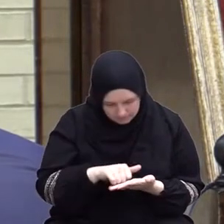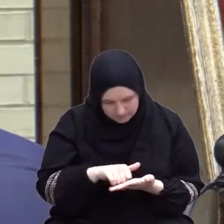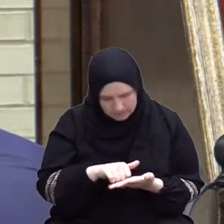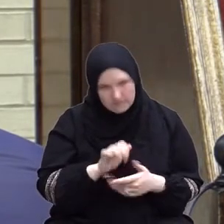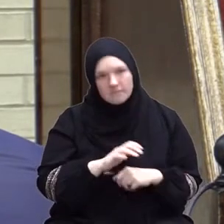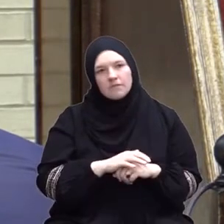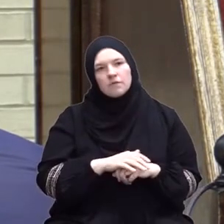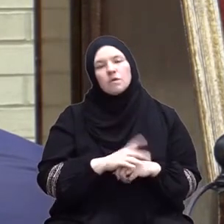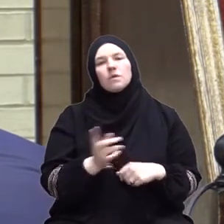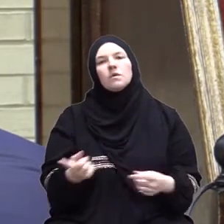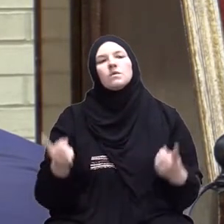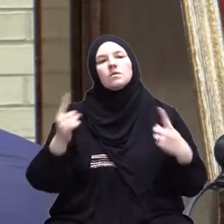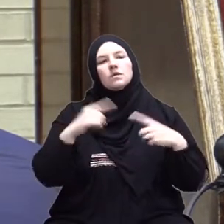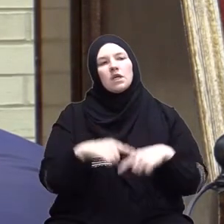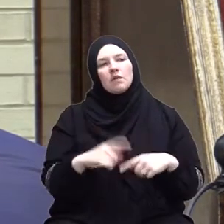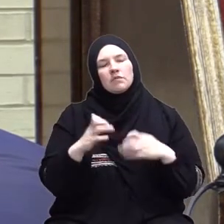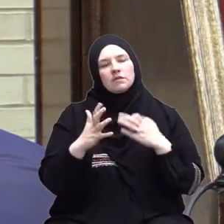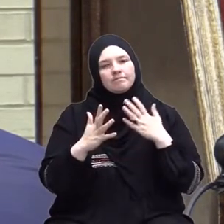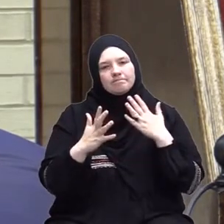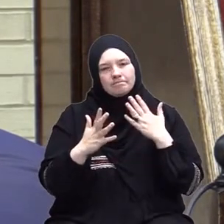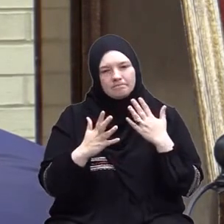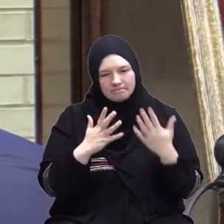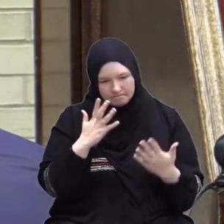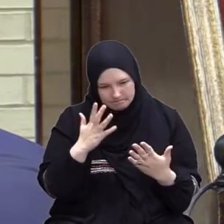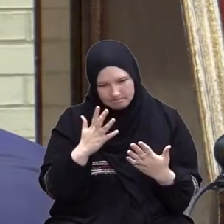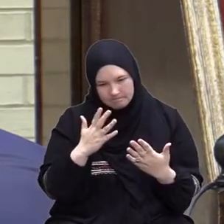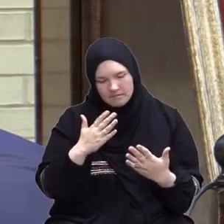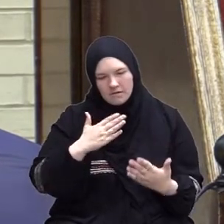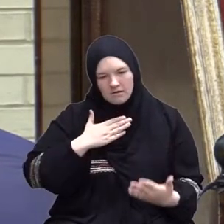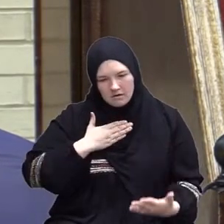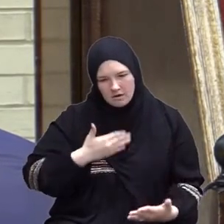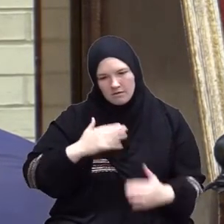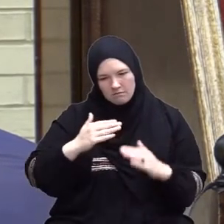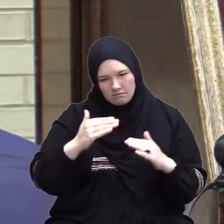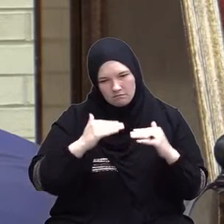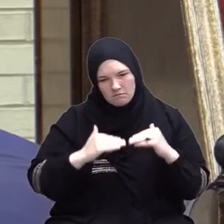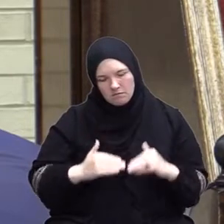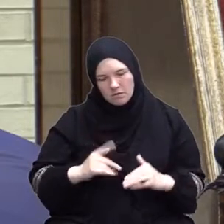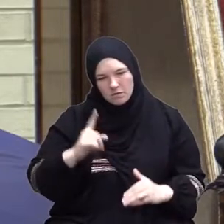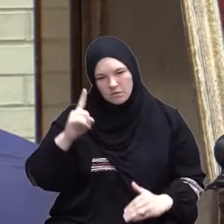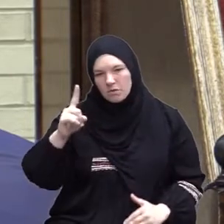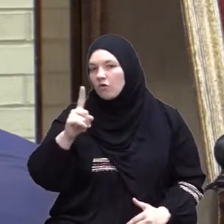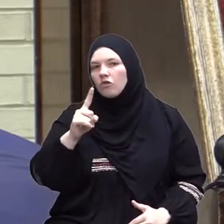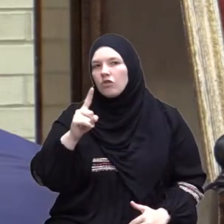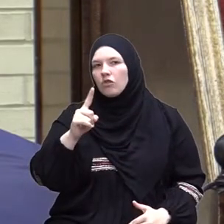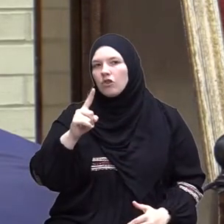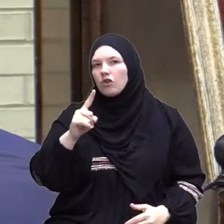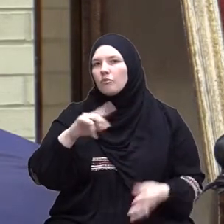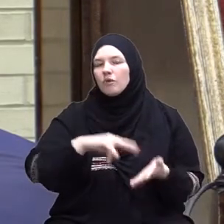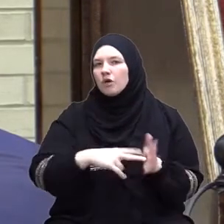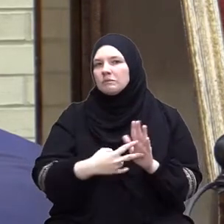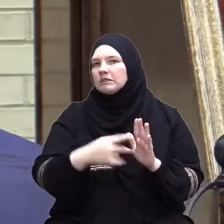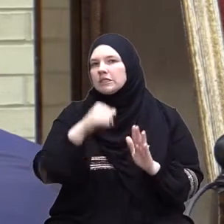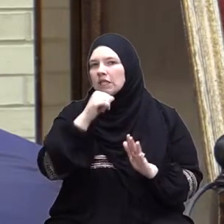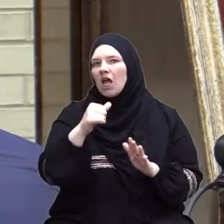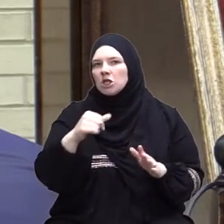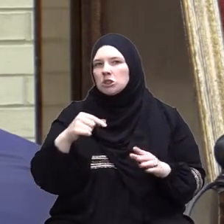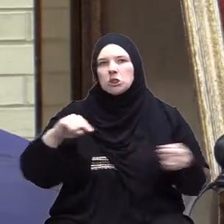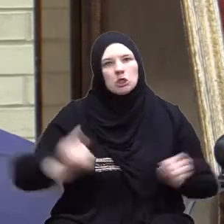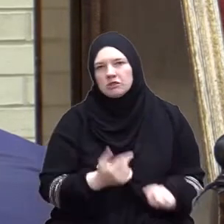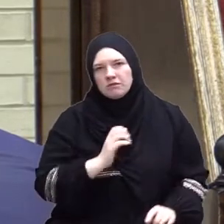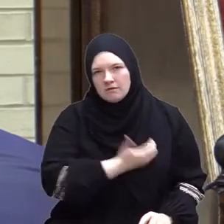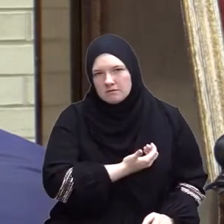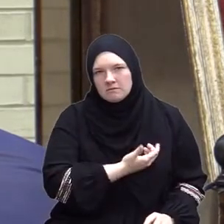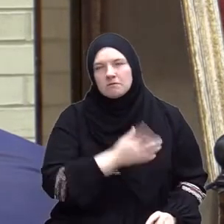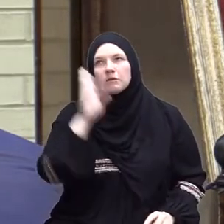the floor, to come in humility and submission to Allah. The purpose is not to torture us.